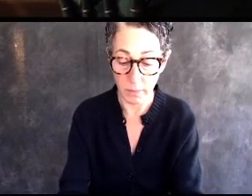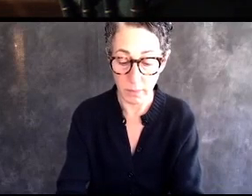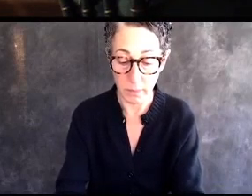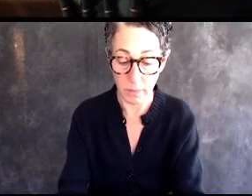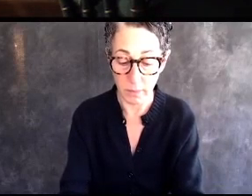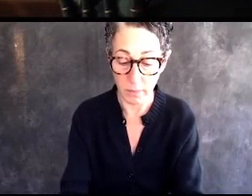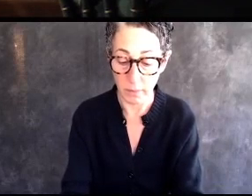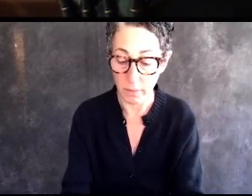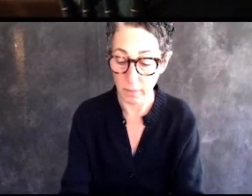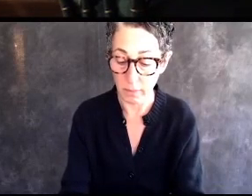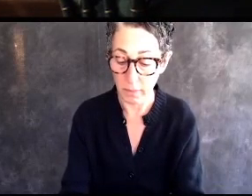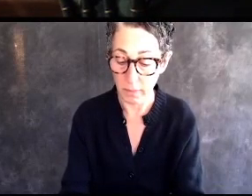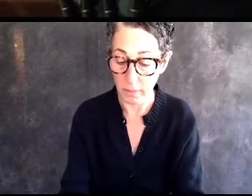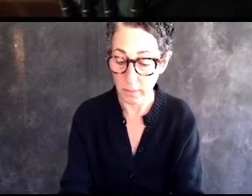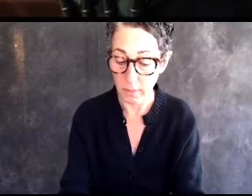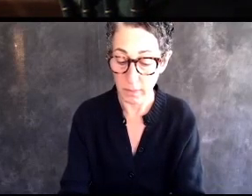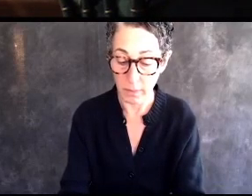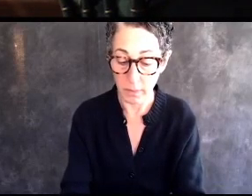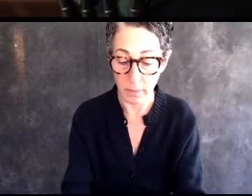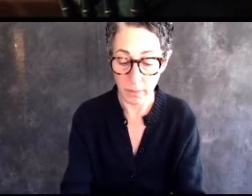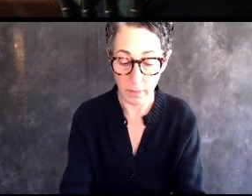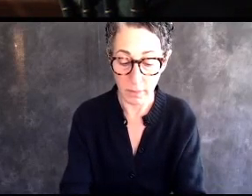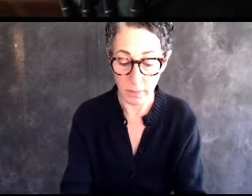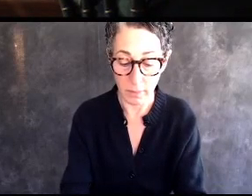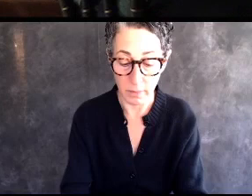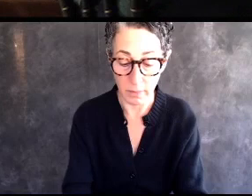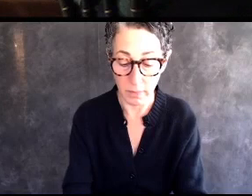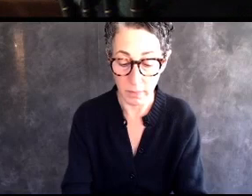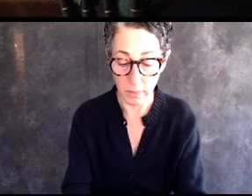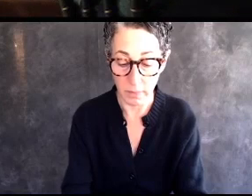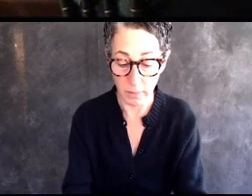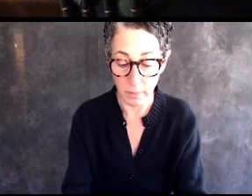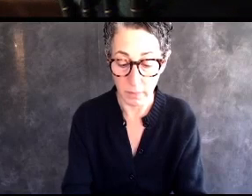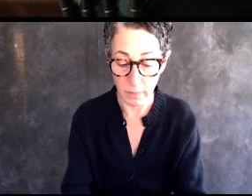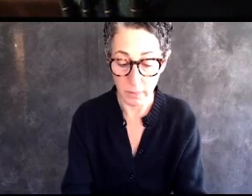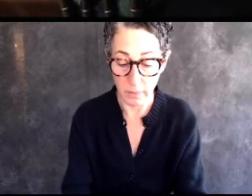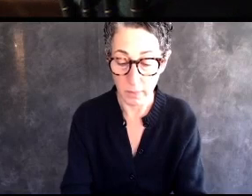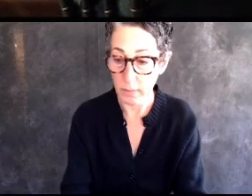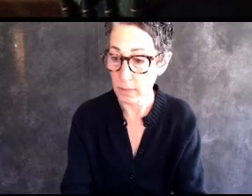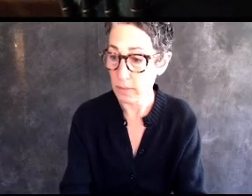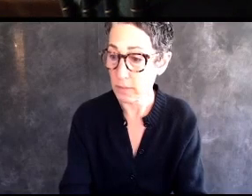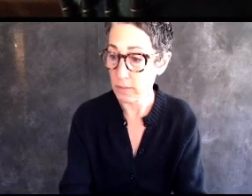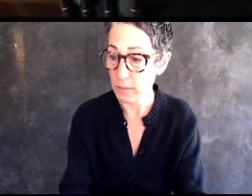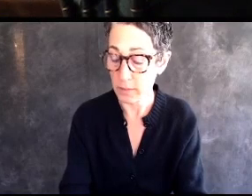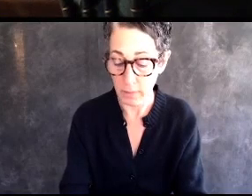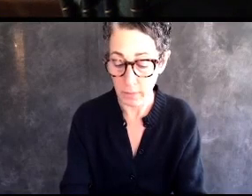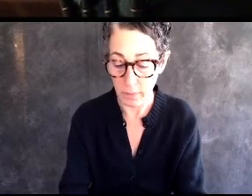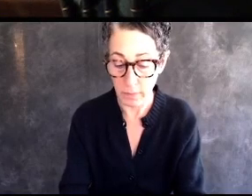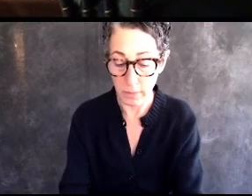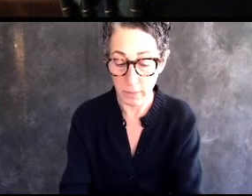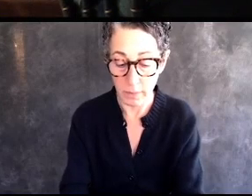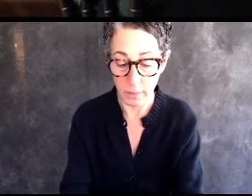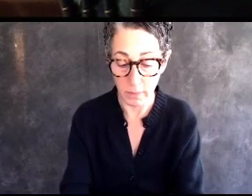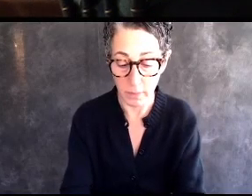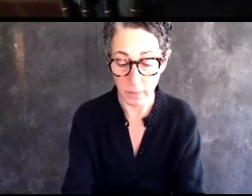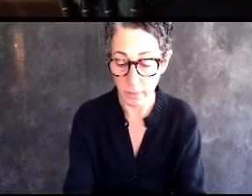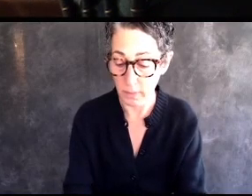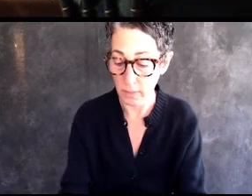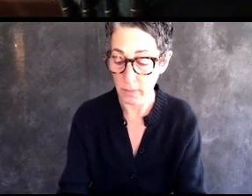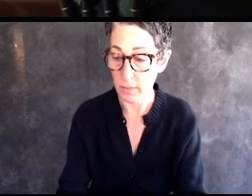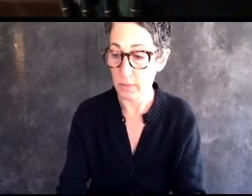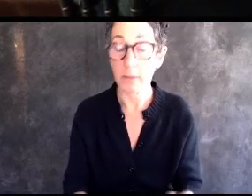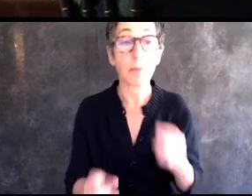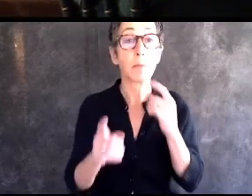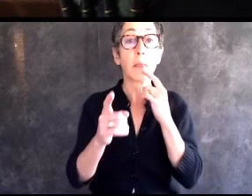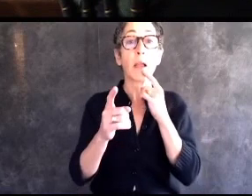will check it out online and read it. We're here, of course, during a very tumultuous week, and our hearts are heavy for